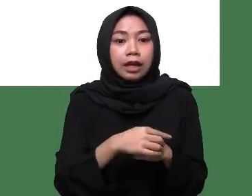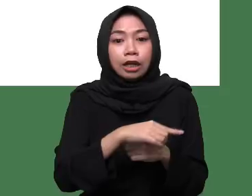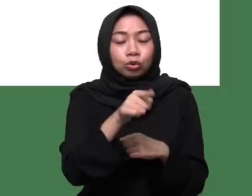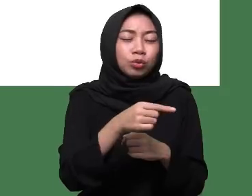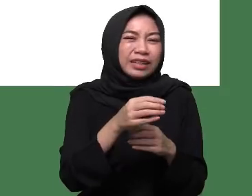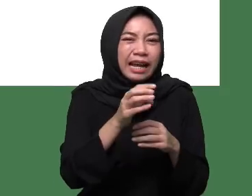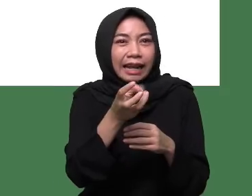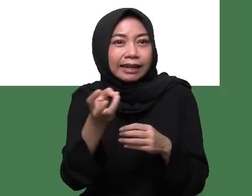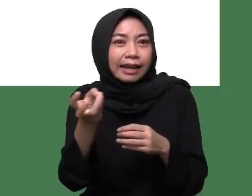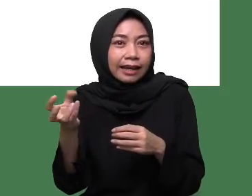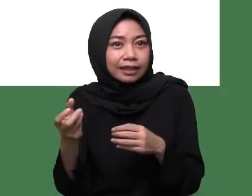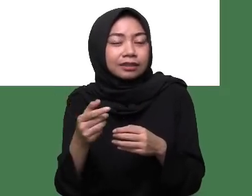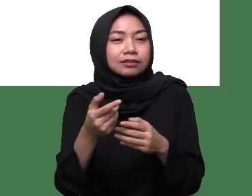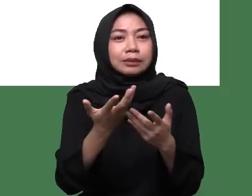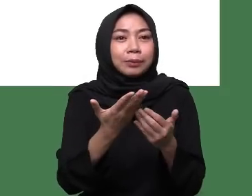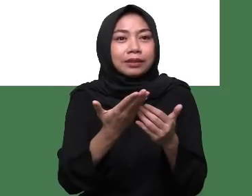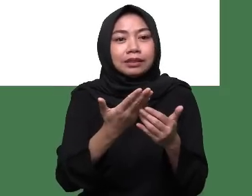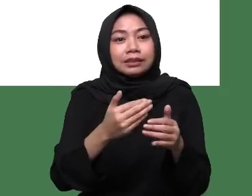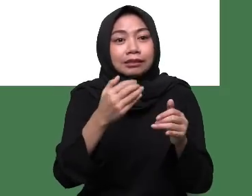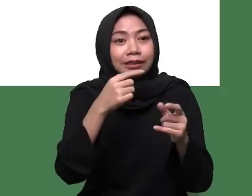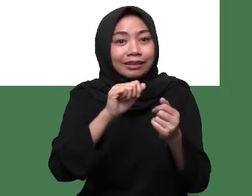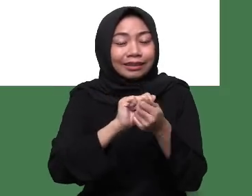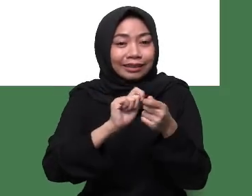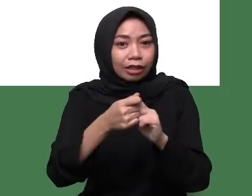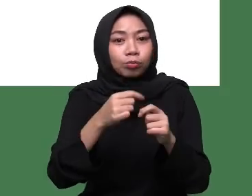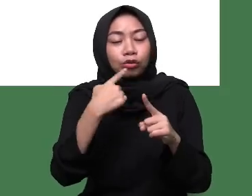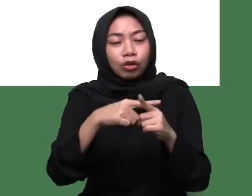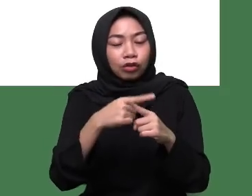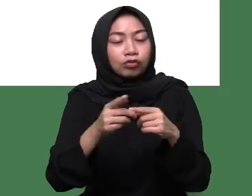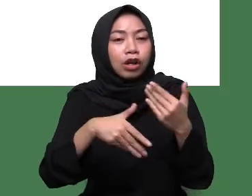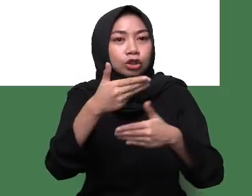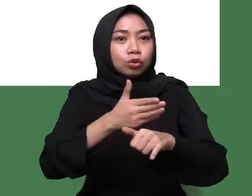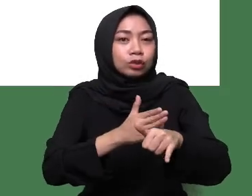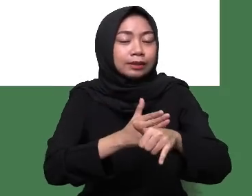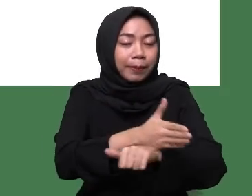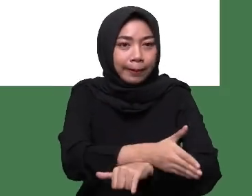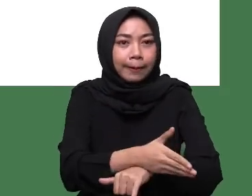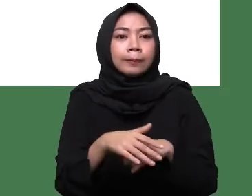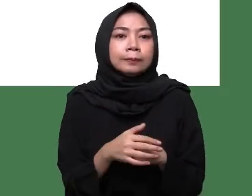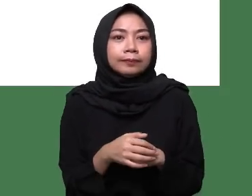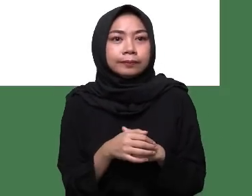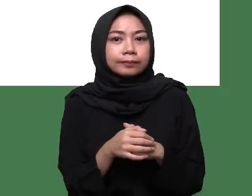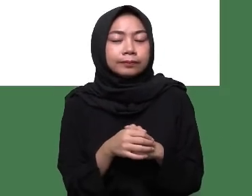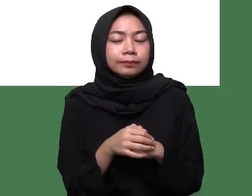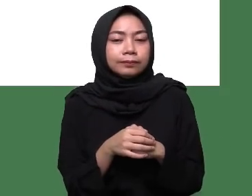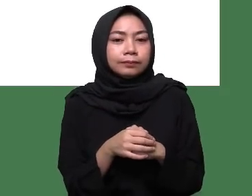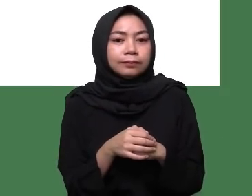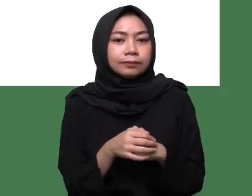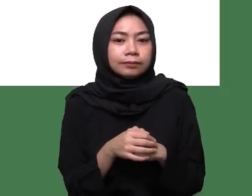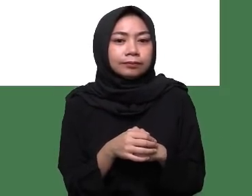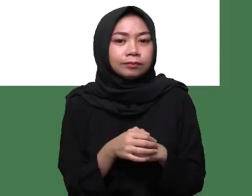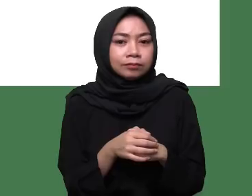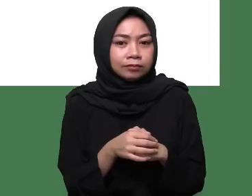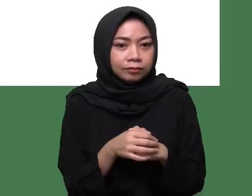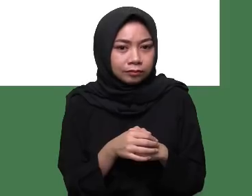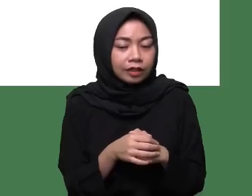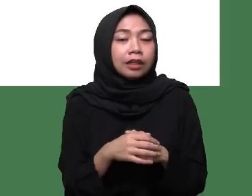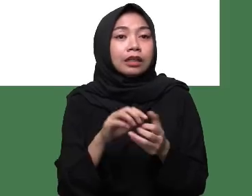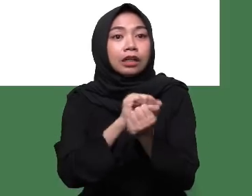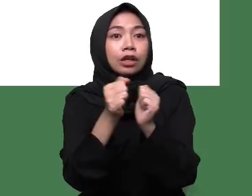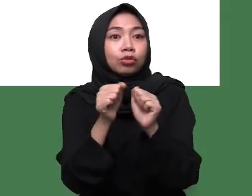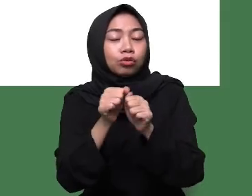slaughtered or dead. Second, the government aims to continuously suppress the transmission of the disease,